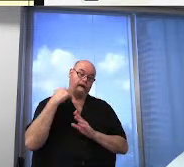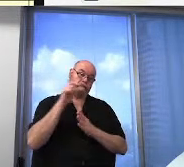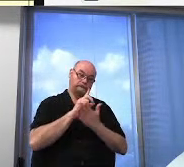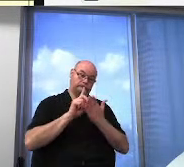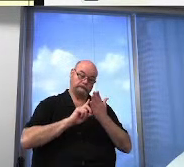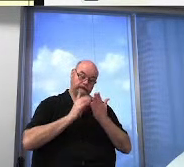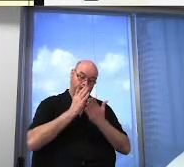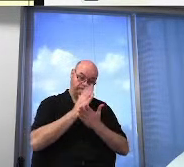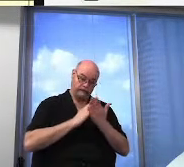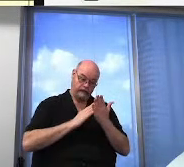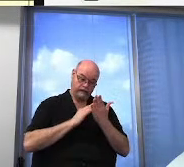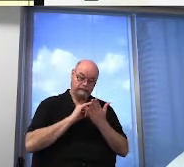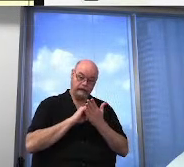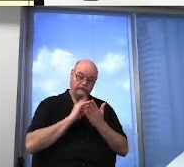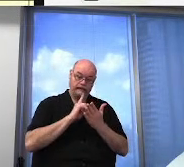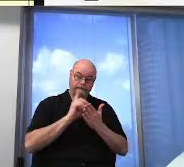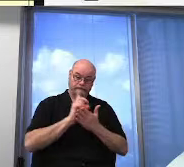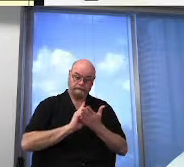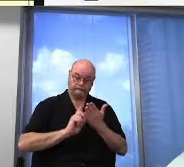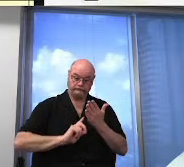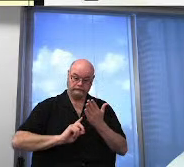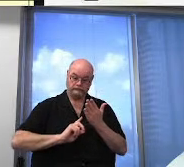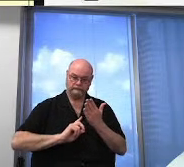has a design